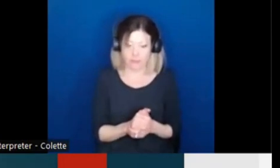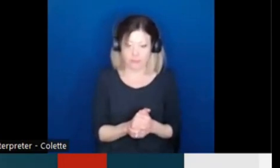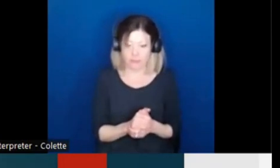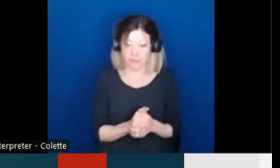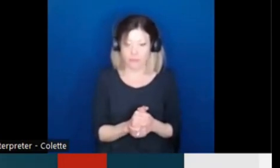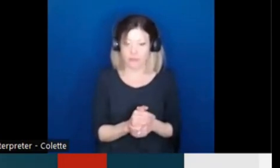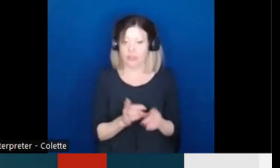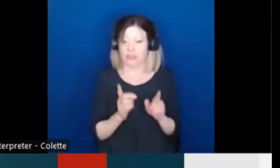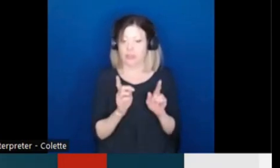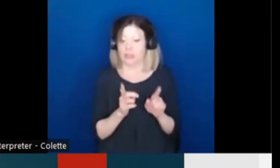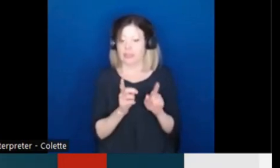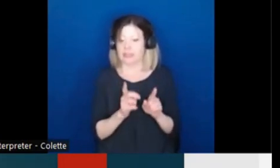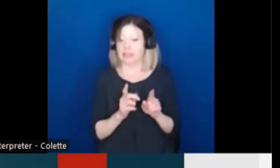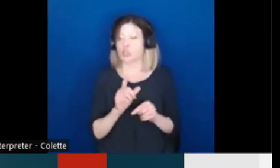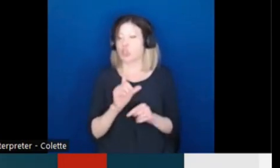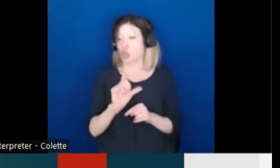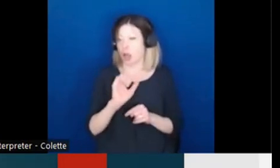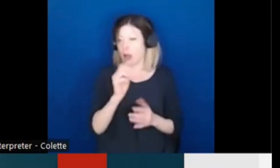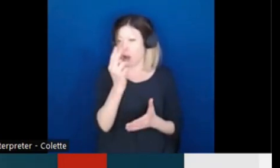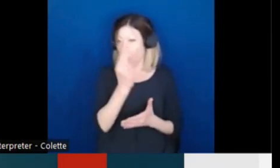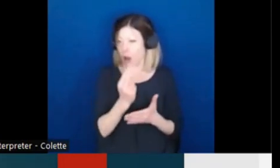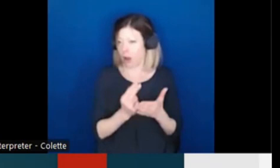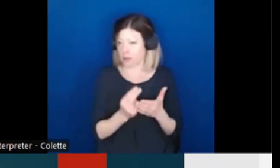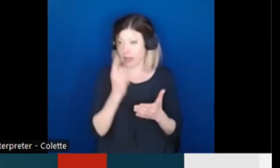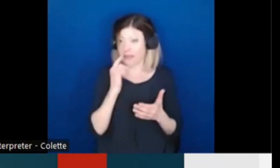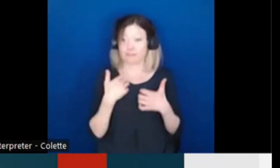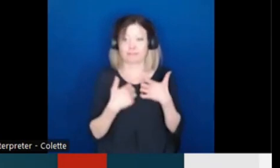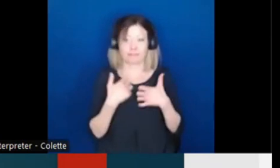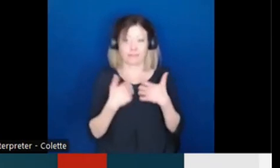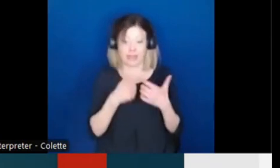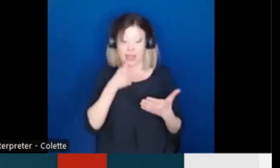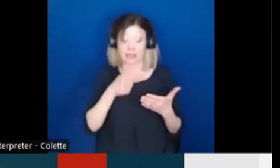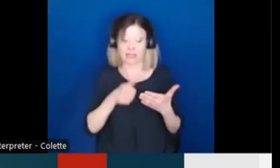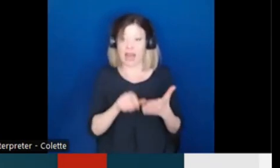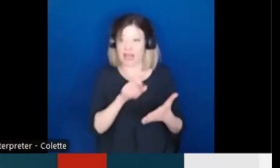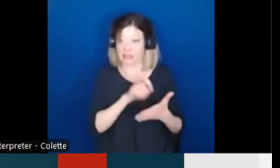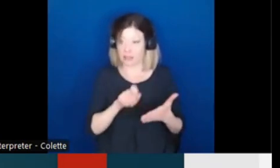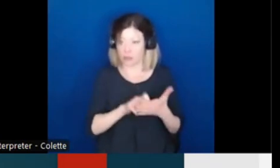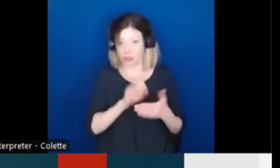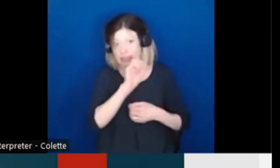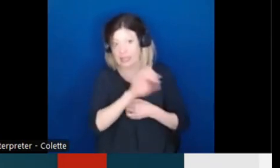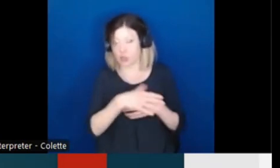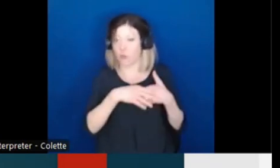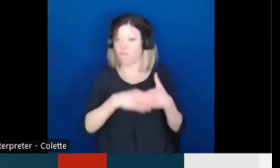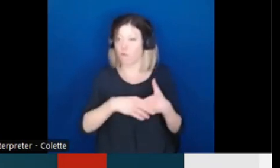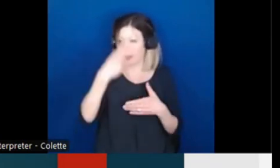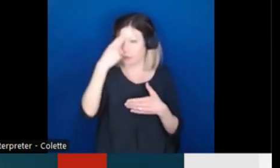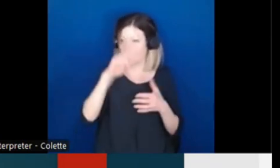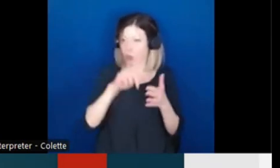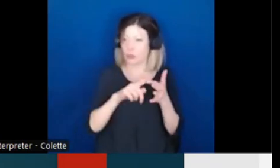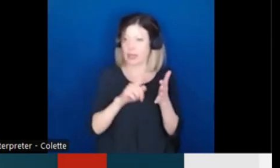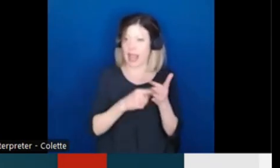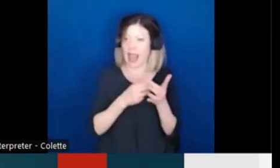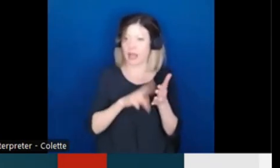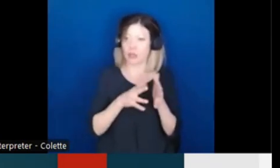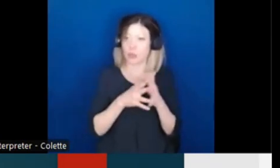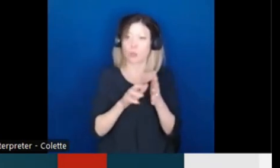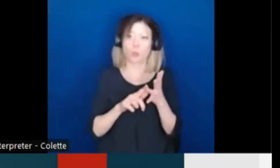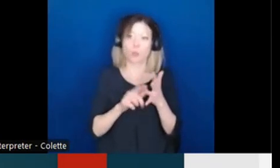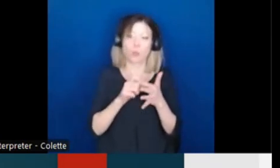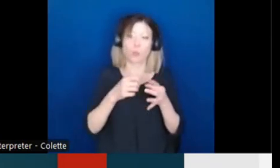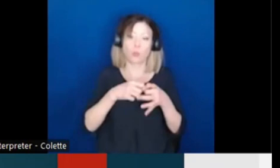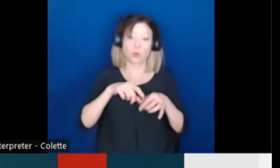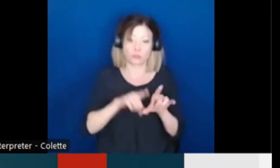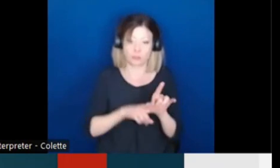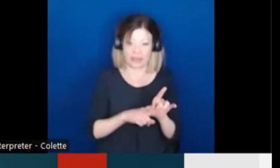interesting. This was a letter that she sent to a friend, Ellen Nussey. She was a student for a while in